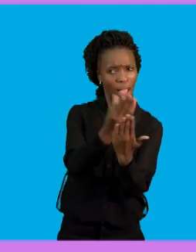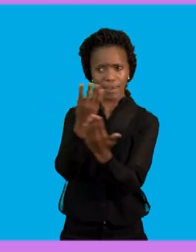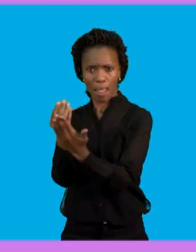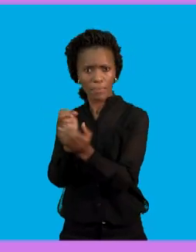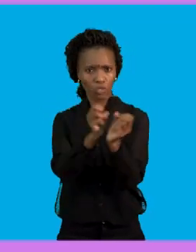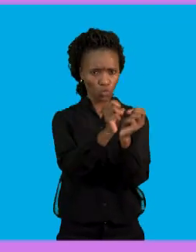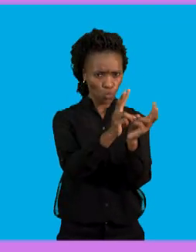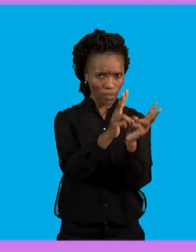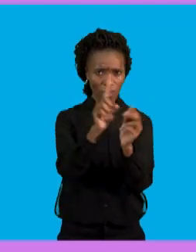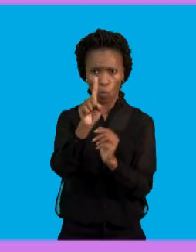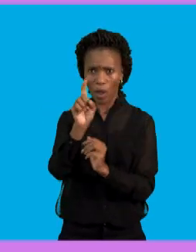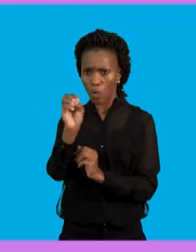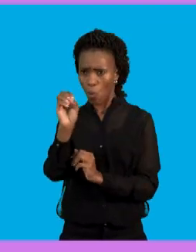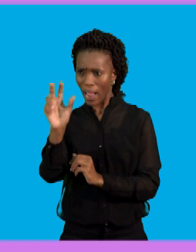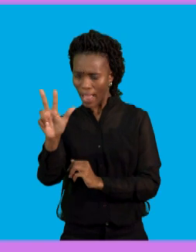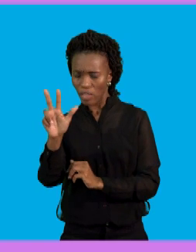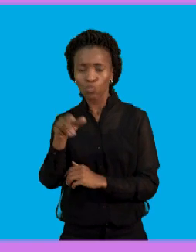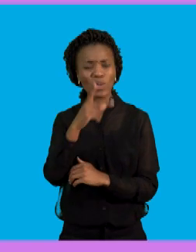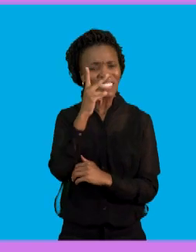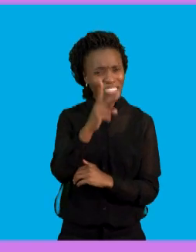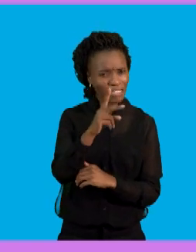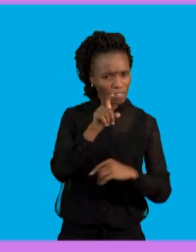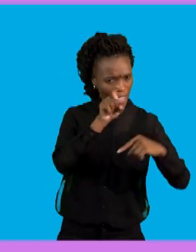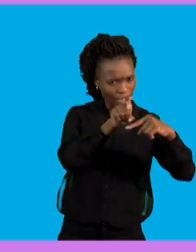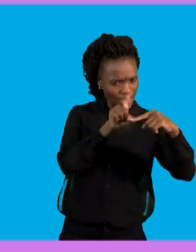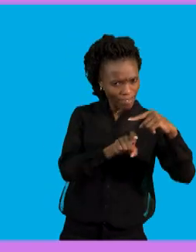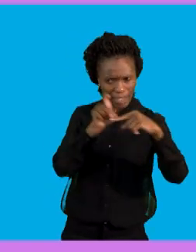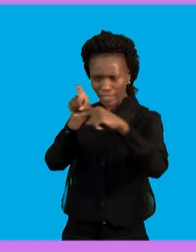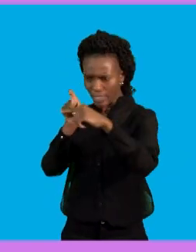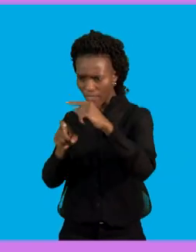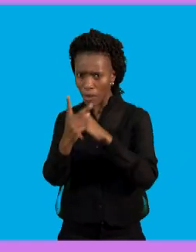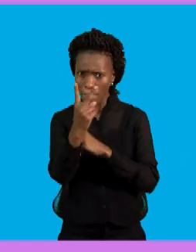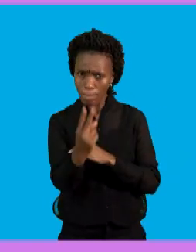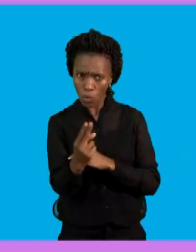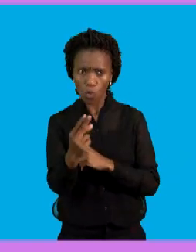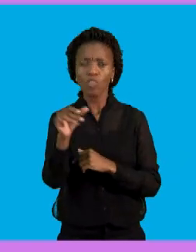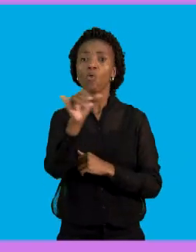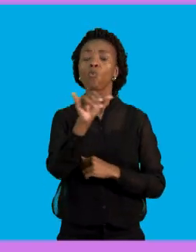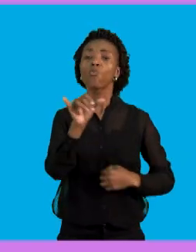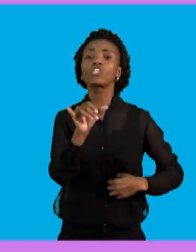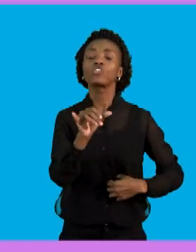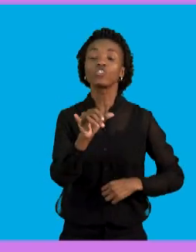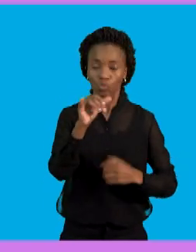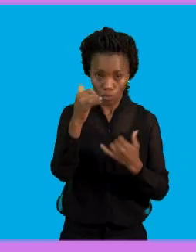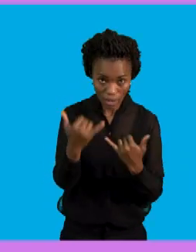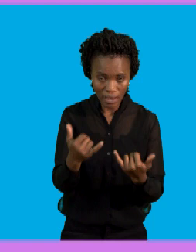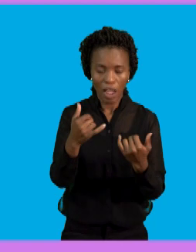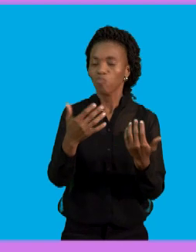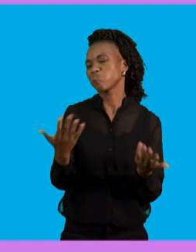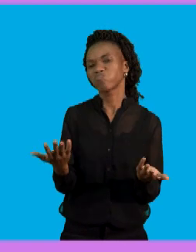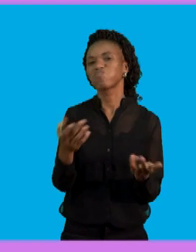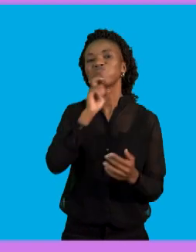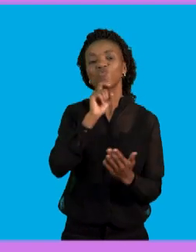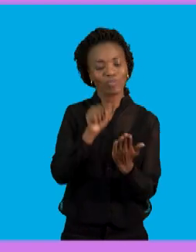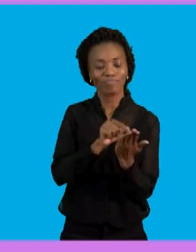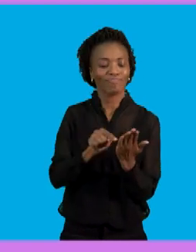values, you can simply look for a number that can be divided or absorbed in both values without giving you any remainder. Now with your calculator,